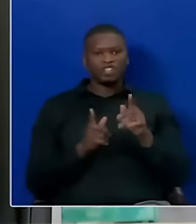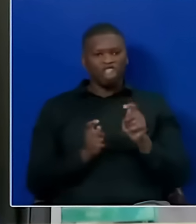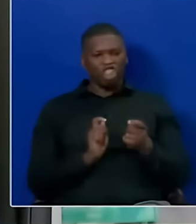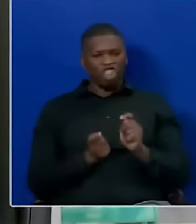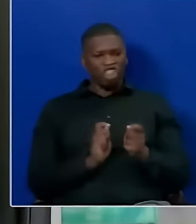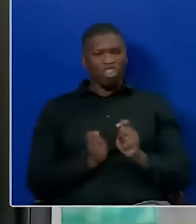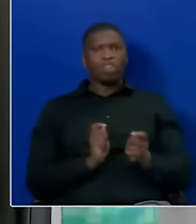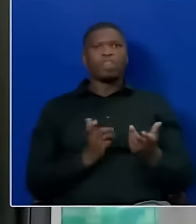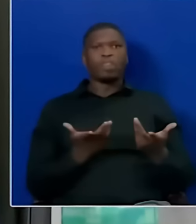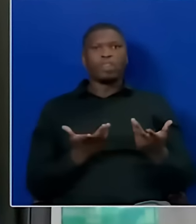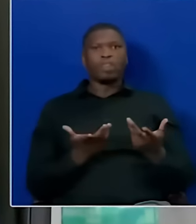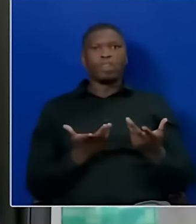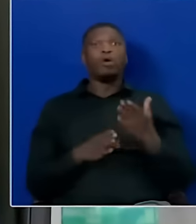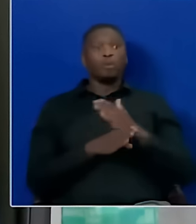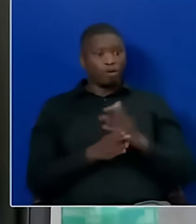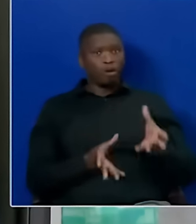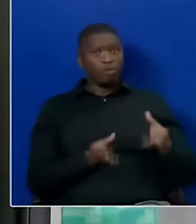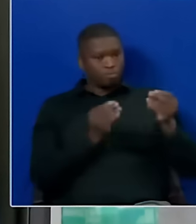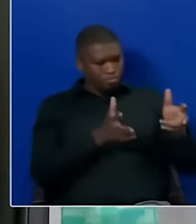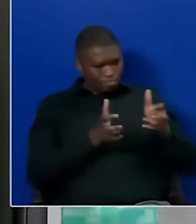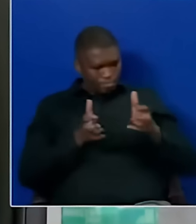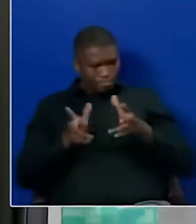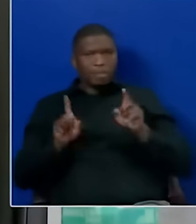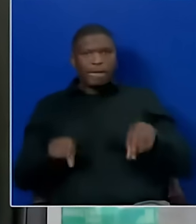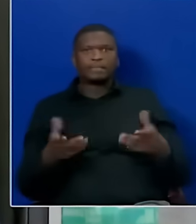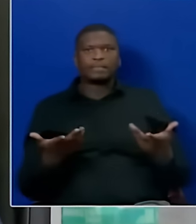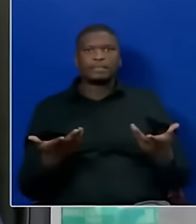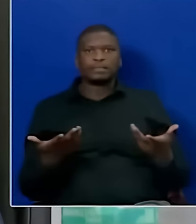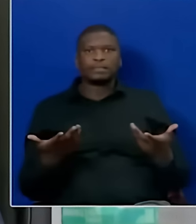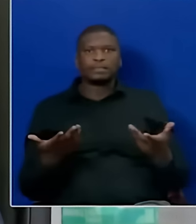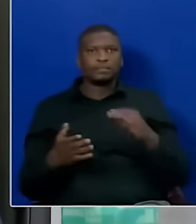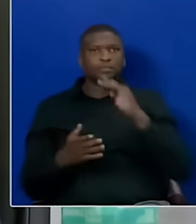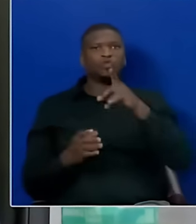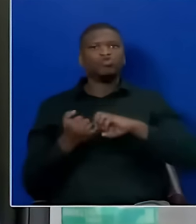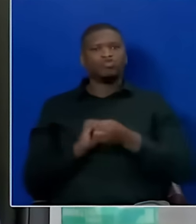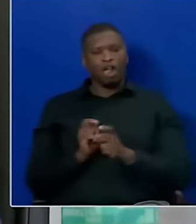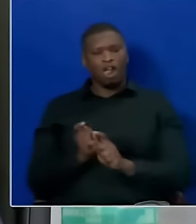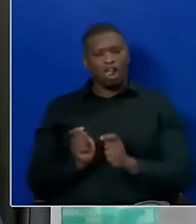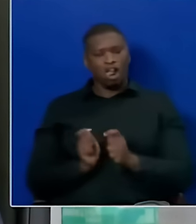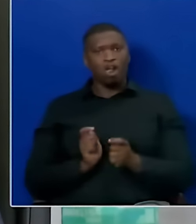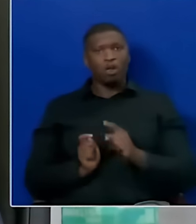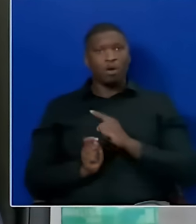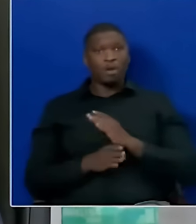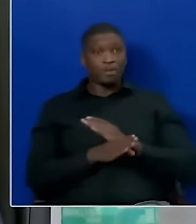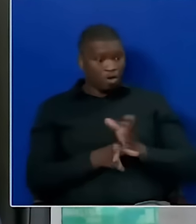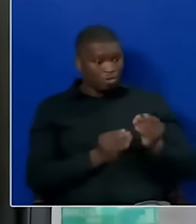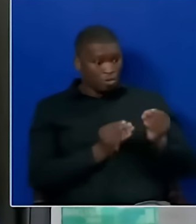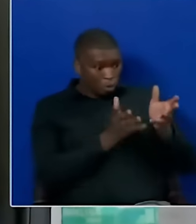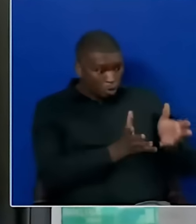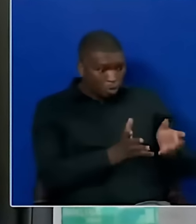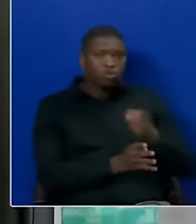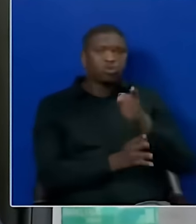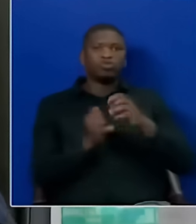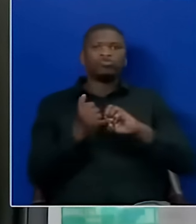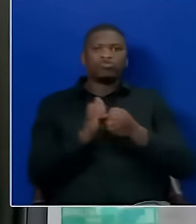it marked. You received it marked with this case number, but you wrote the correct case